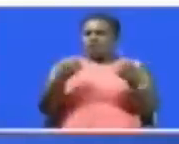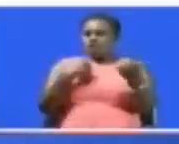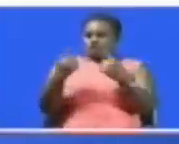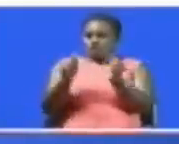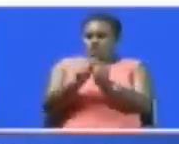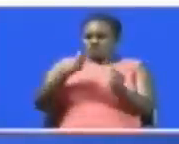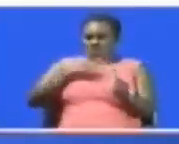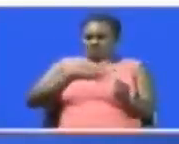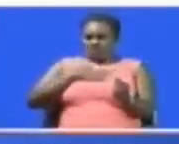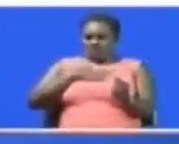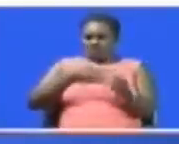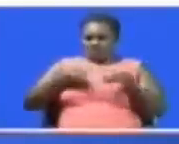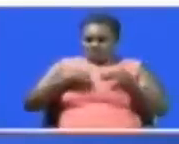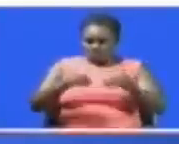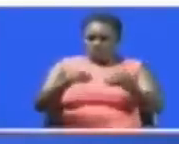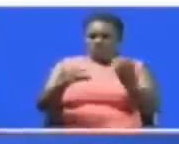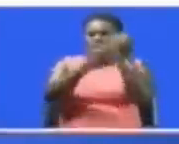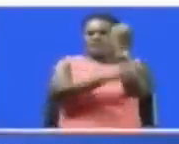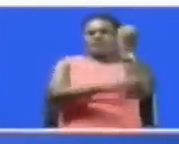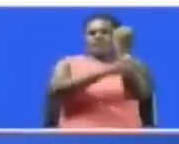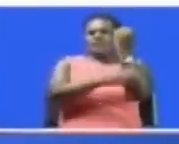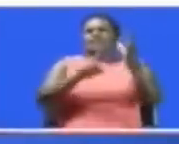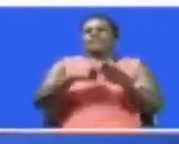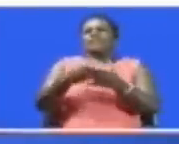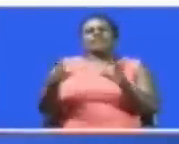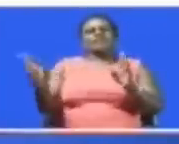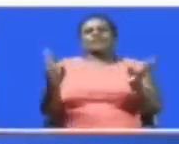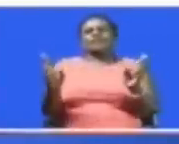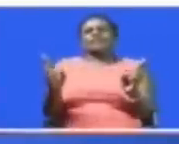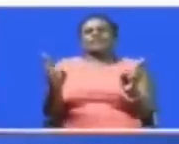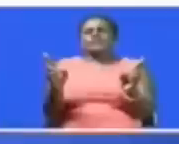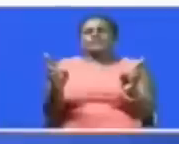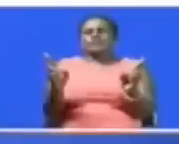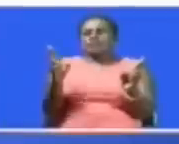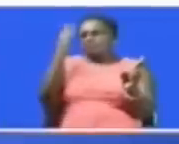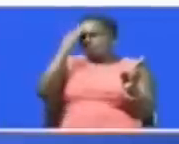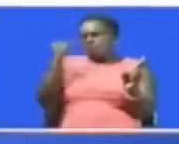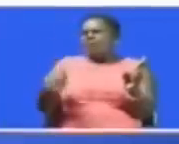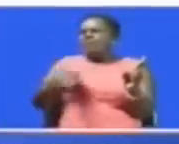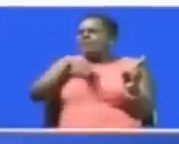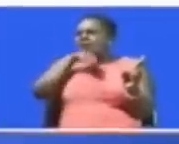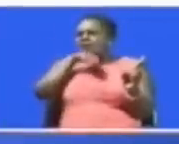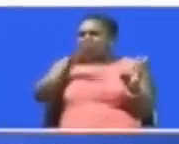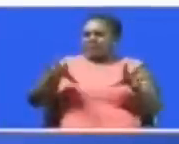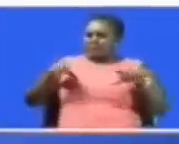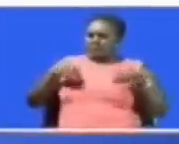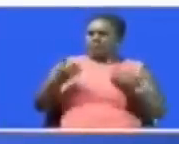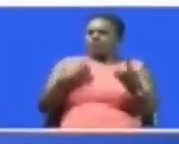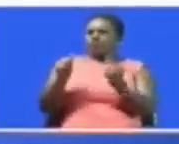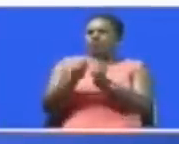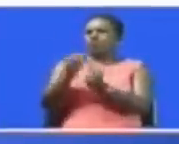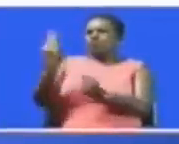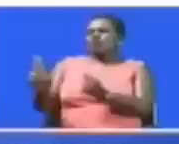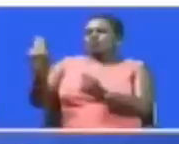talk with us to move the country forward, then we are ready and willing. Mm. And that is why Raila agreed to talk with